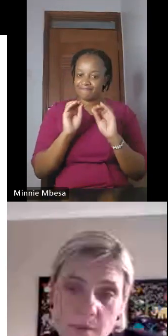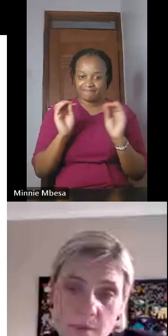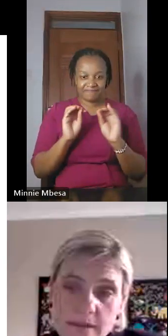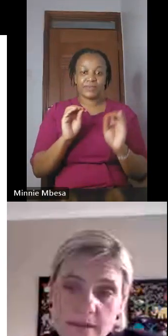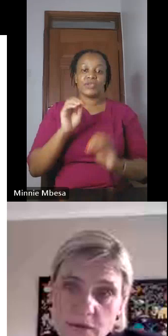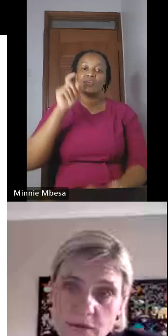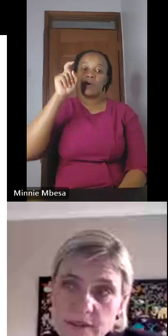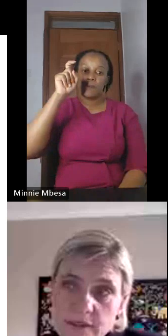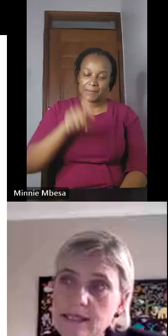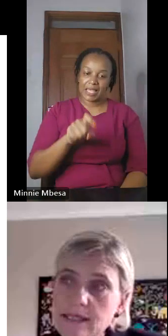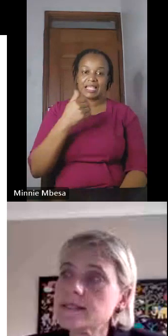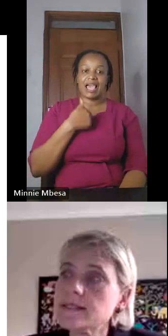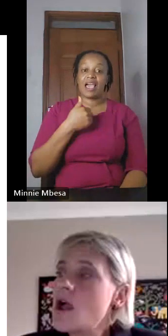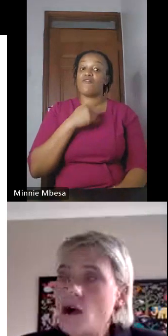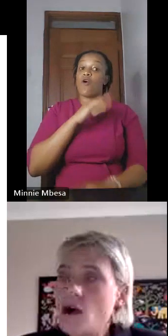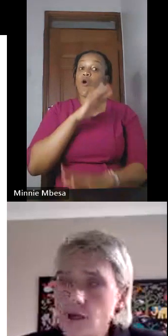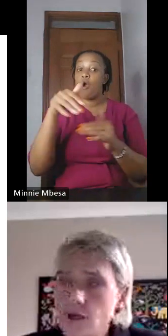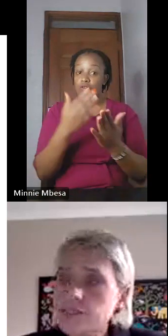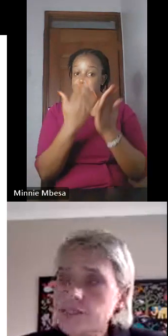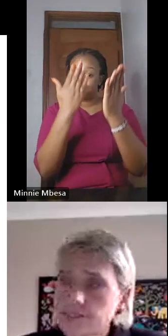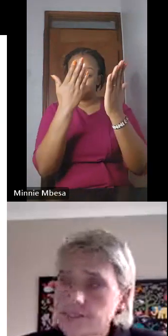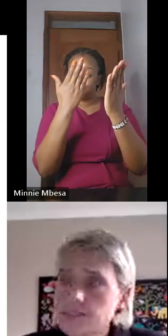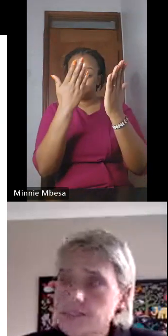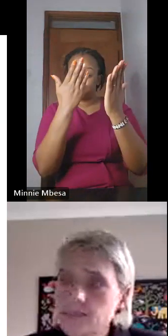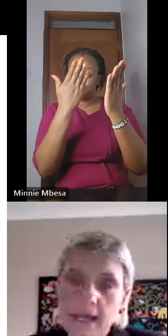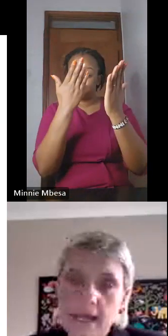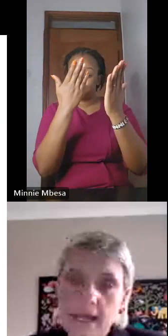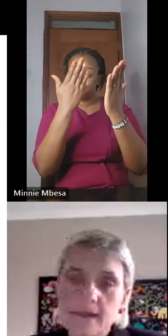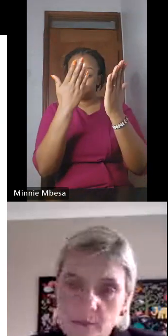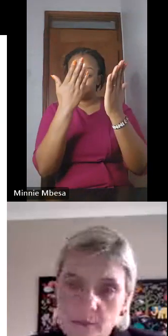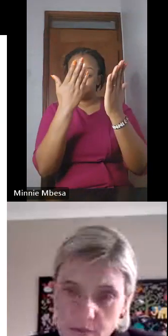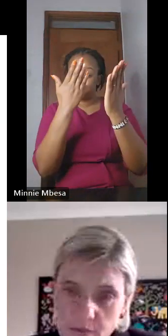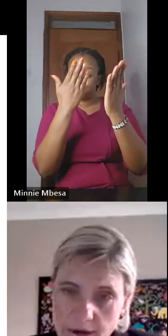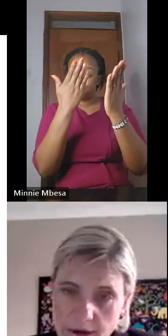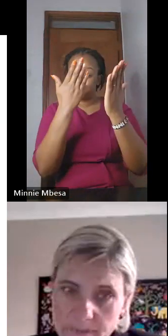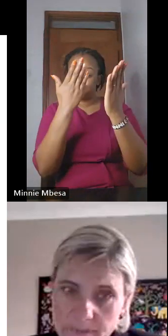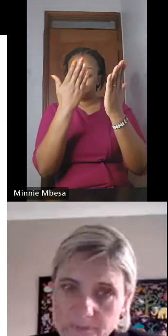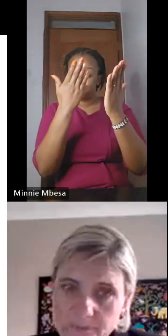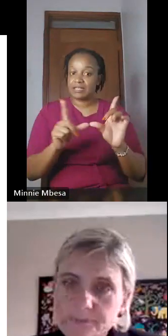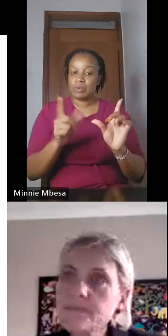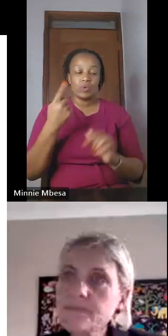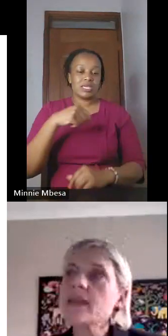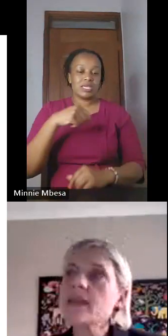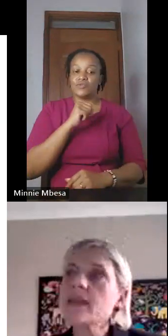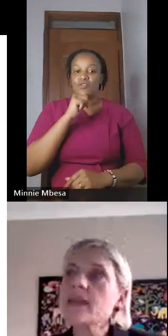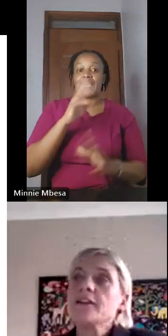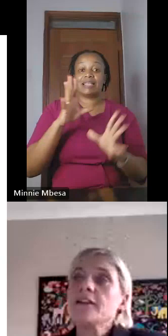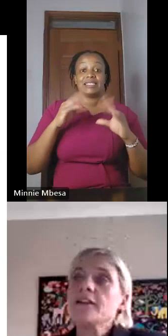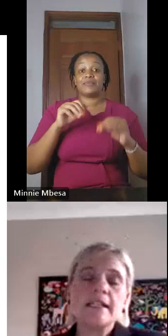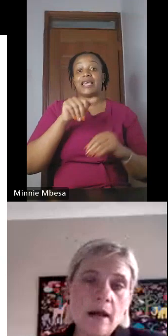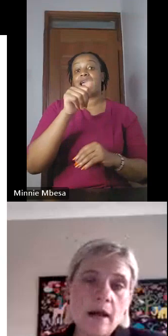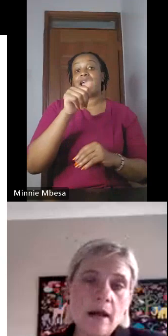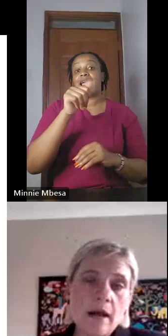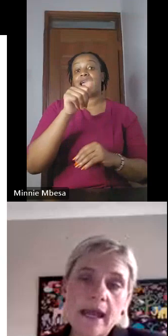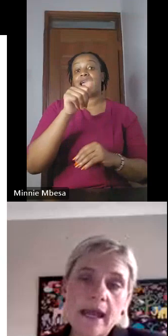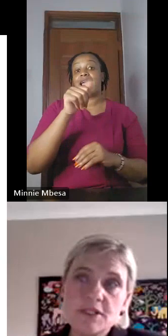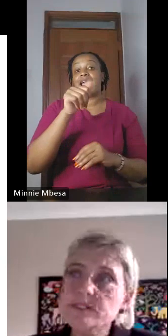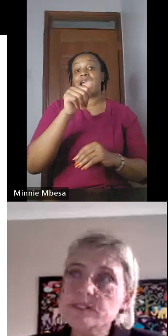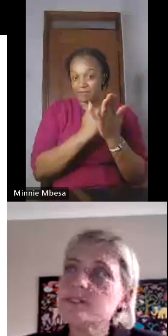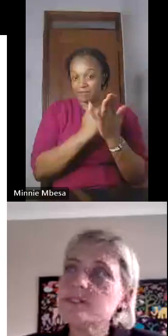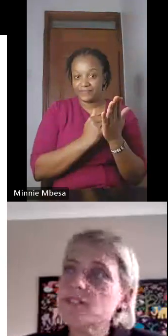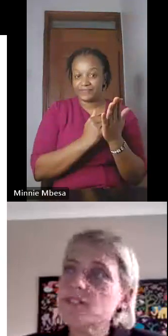the paper-based TOEFL tests are not accepted by the program. If you'll allow